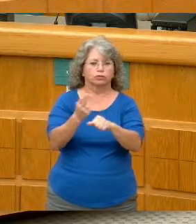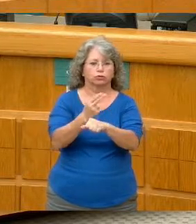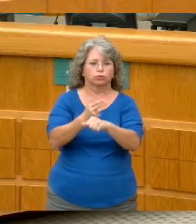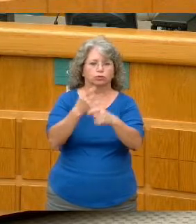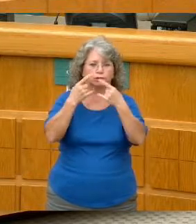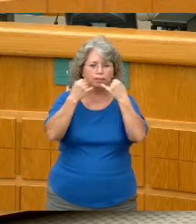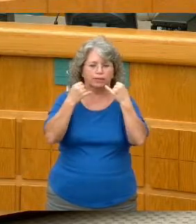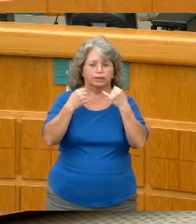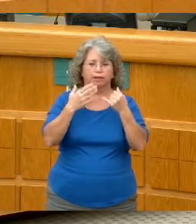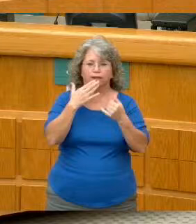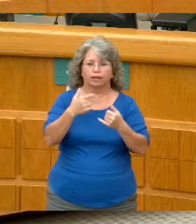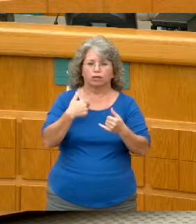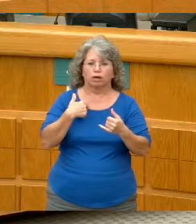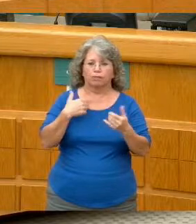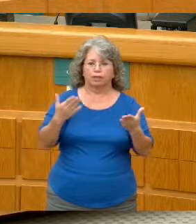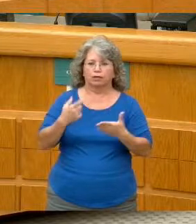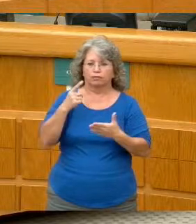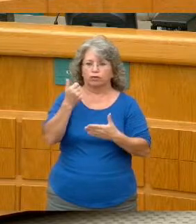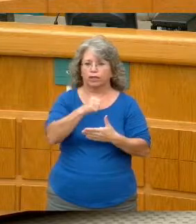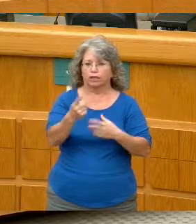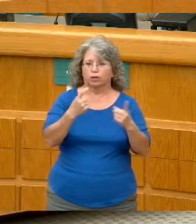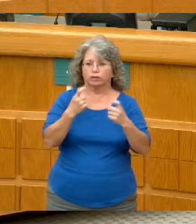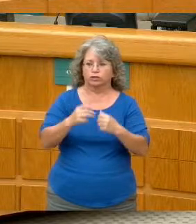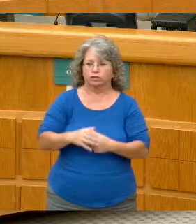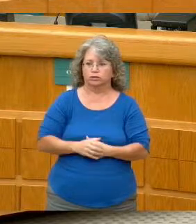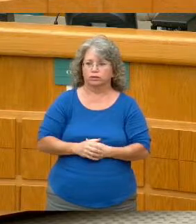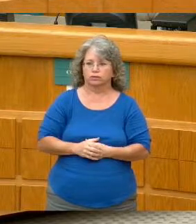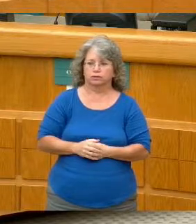be available for any questions. Okay.